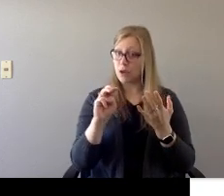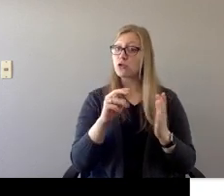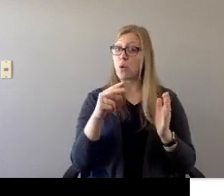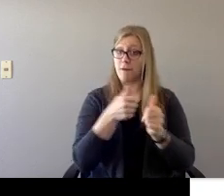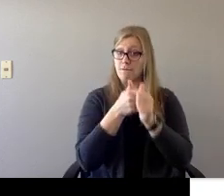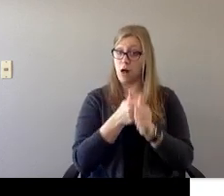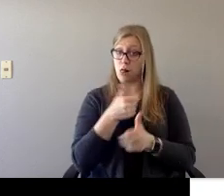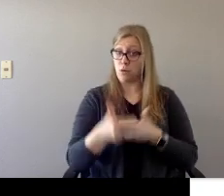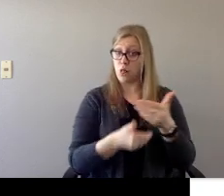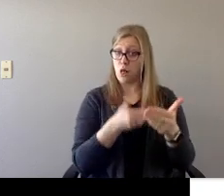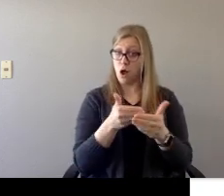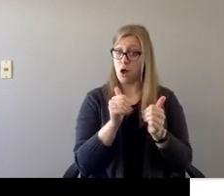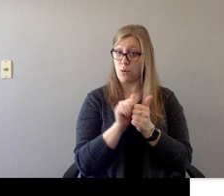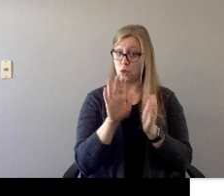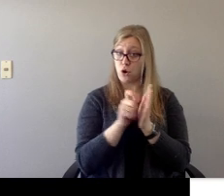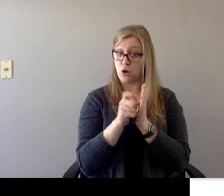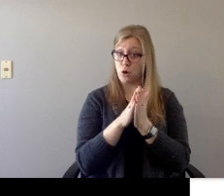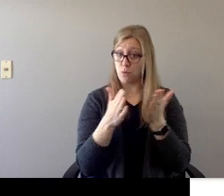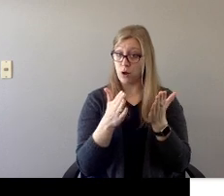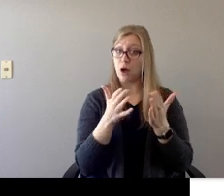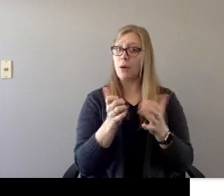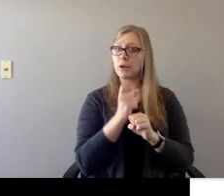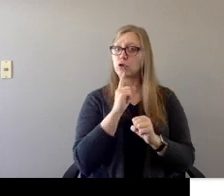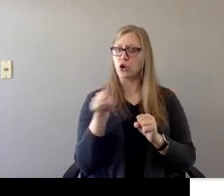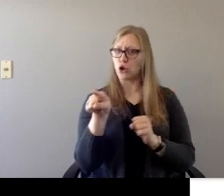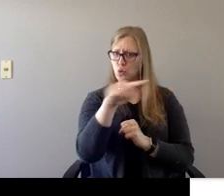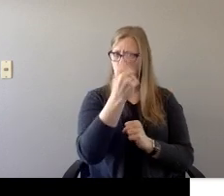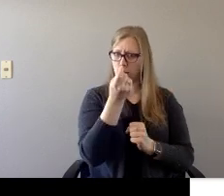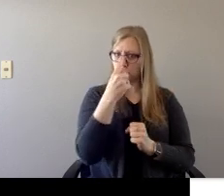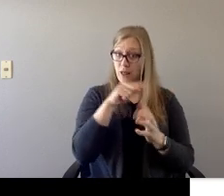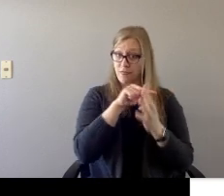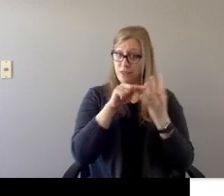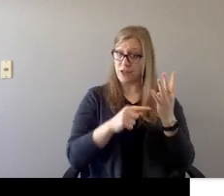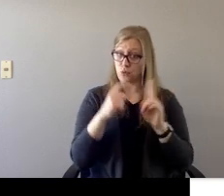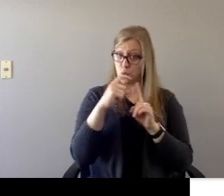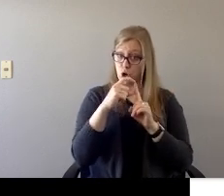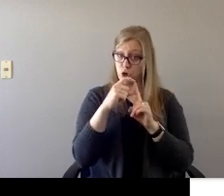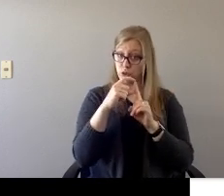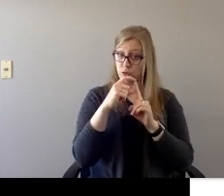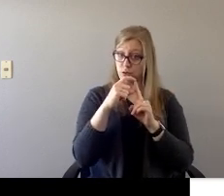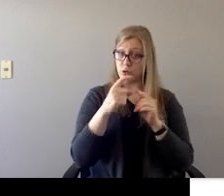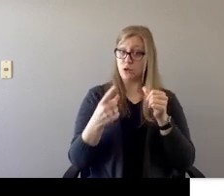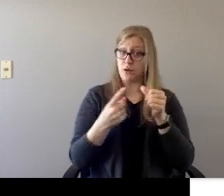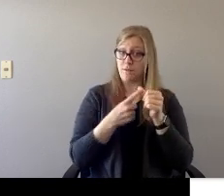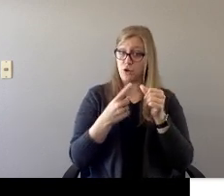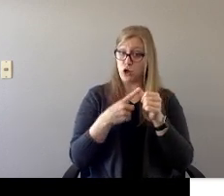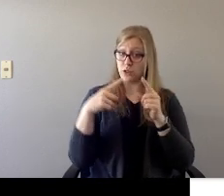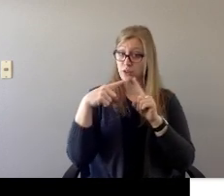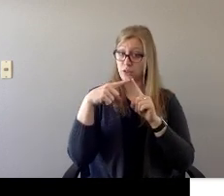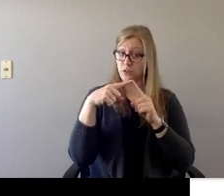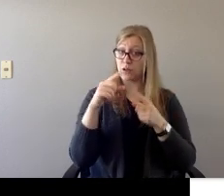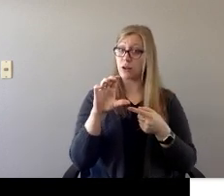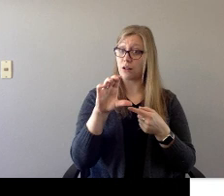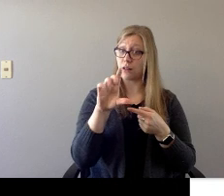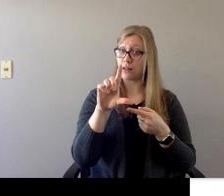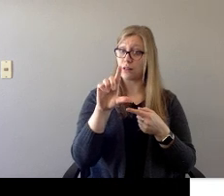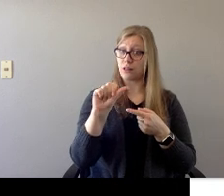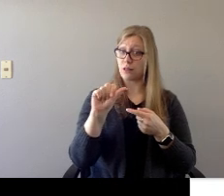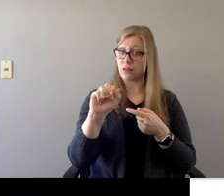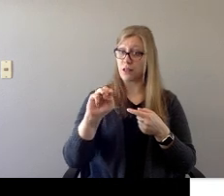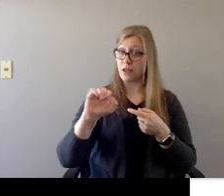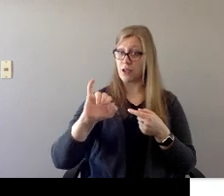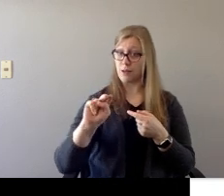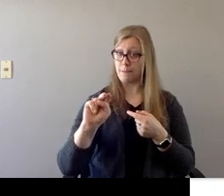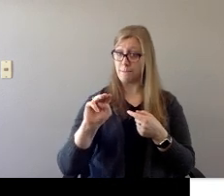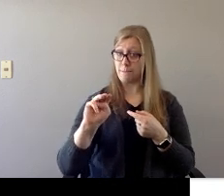terms are so that when we look for them, we know what we're looking for. So our first claim is claim. And remember, a claim is an